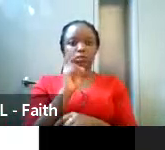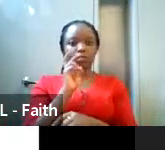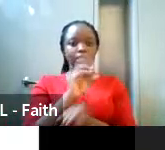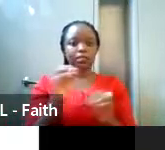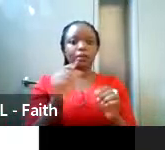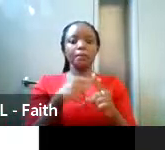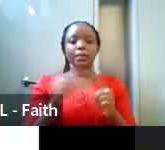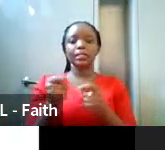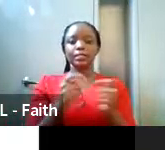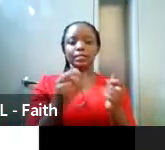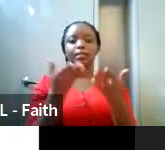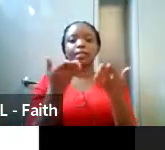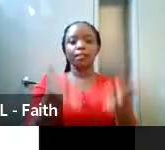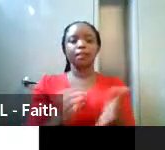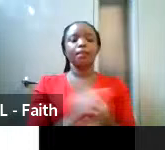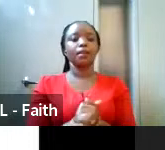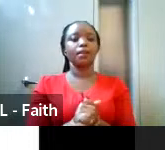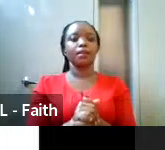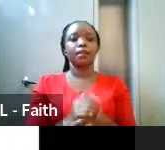chat box.